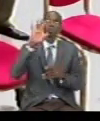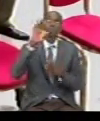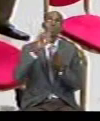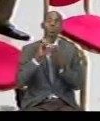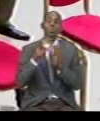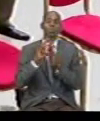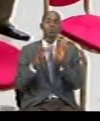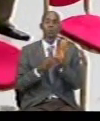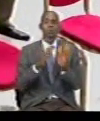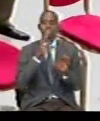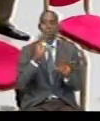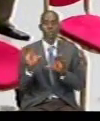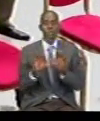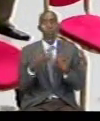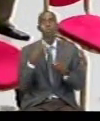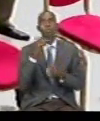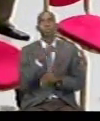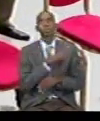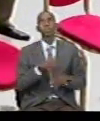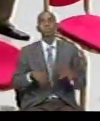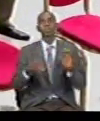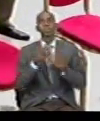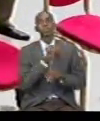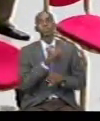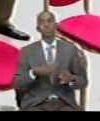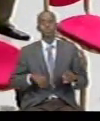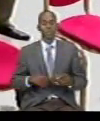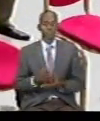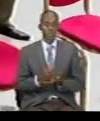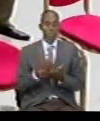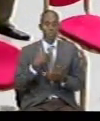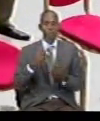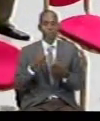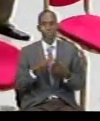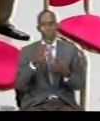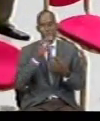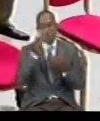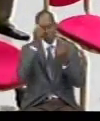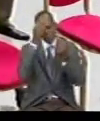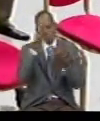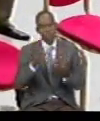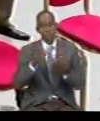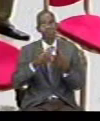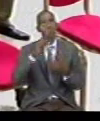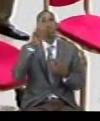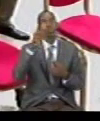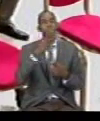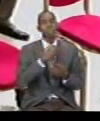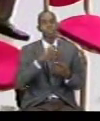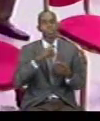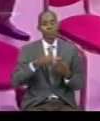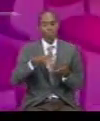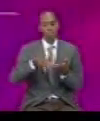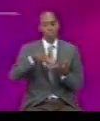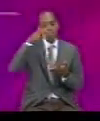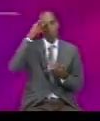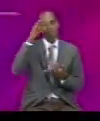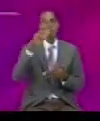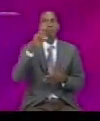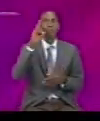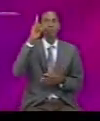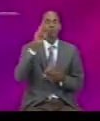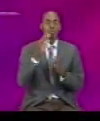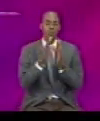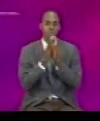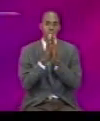O God, help me to be obedient in unto thee and to learn of thee. Let's open